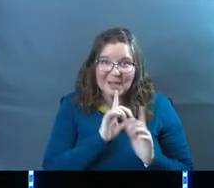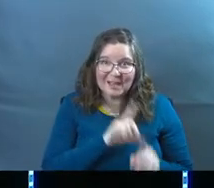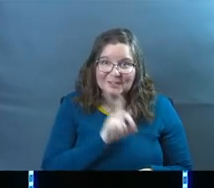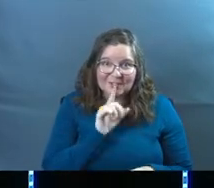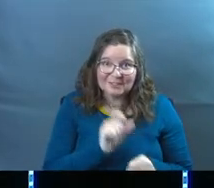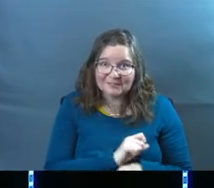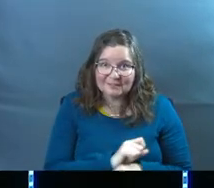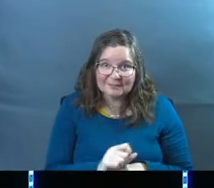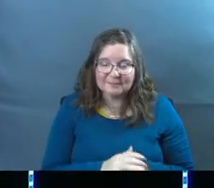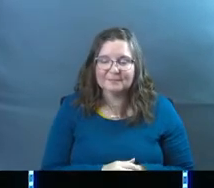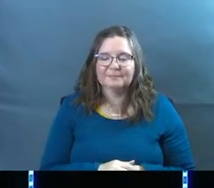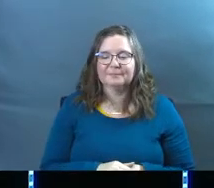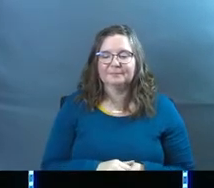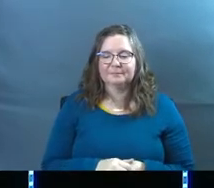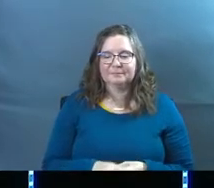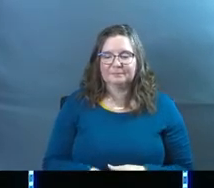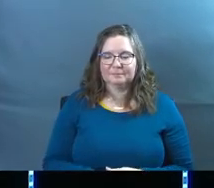answer.